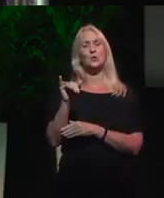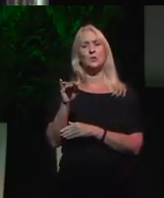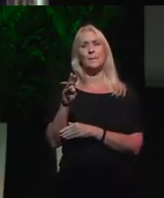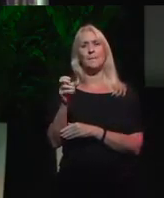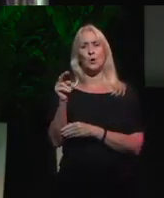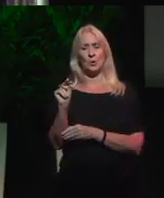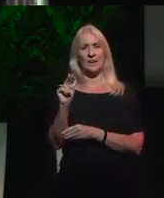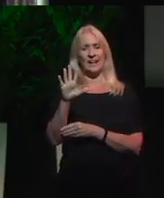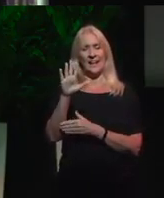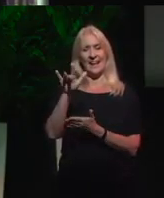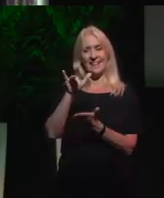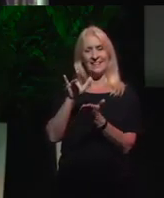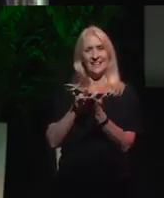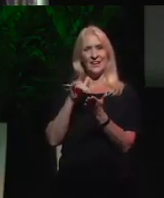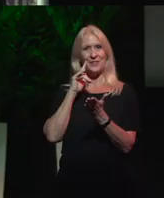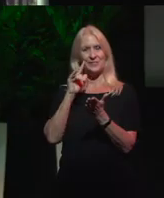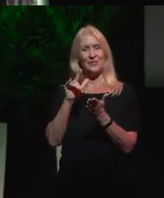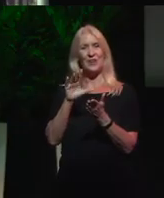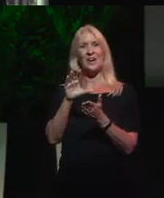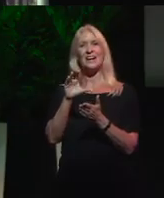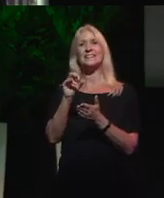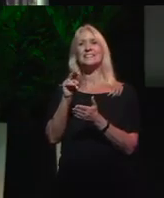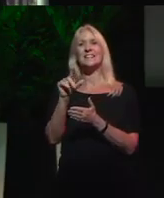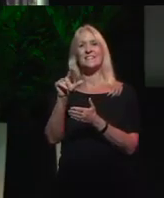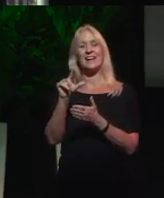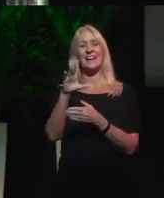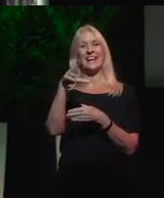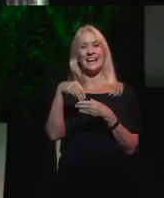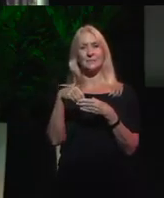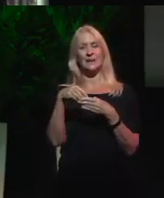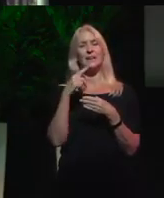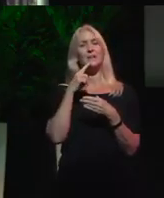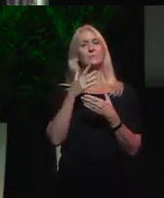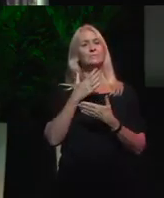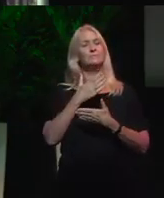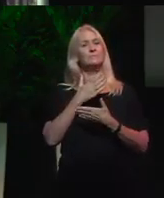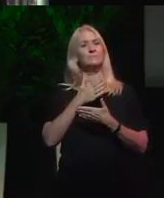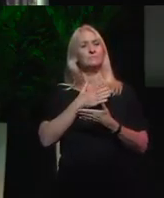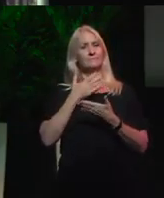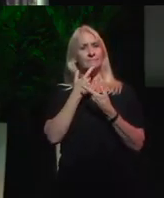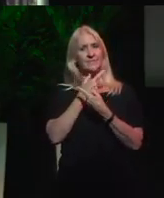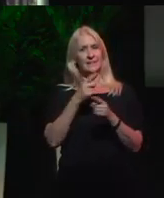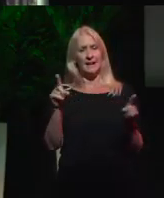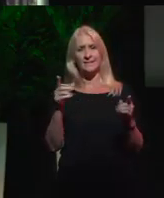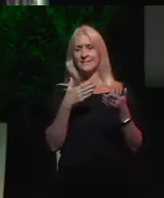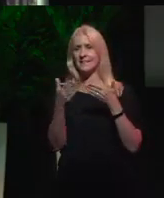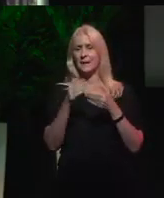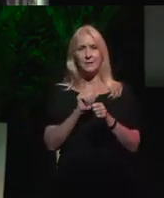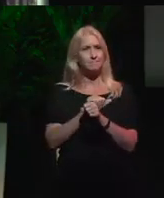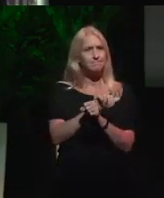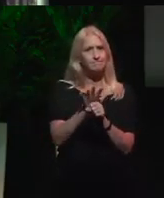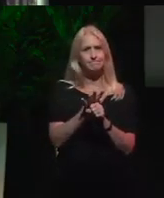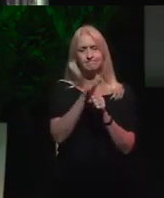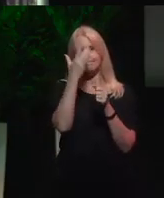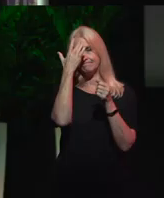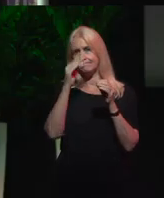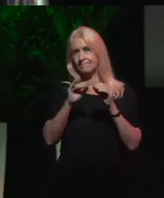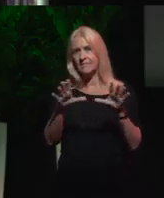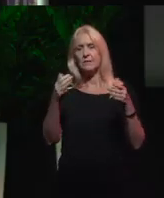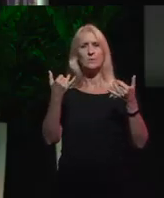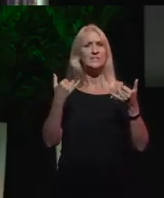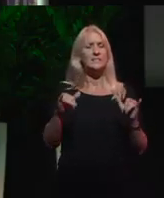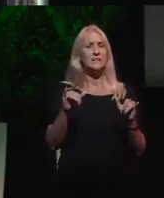Civic Engagement. We are pleased to announce that in the midst of the pandemic, we have been able to research